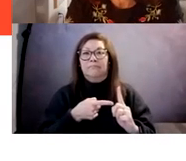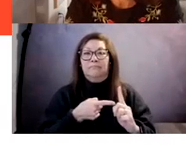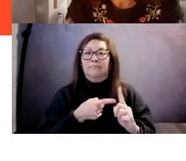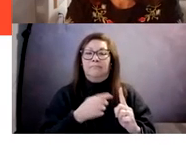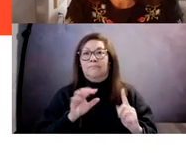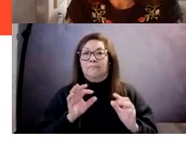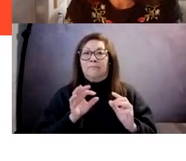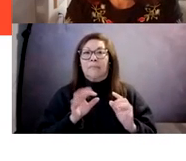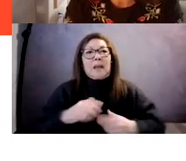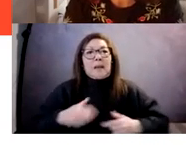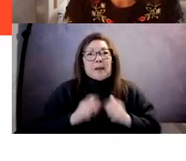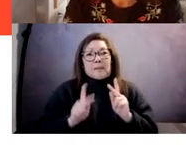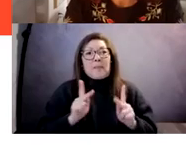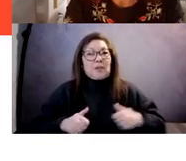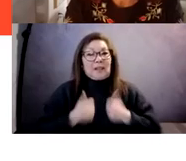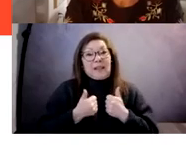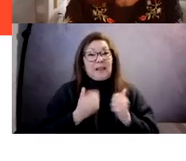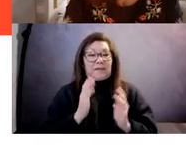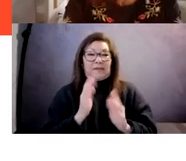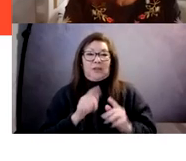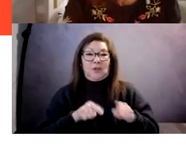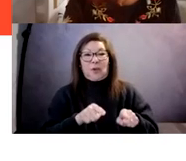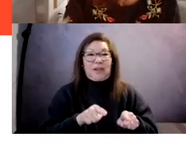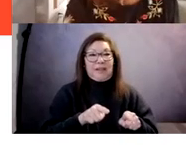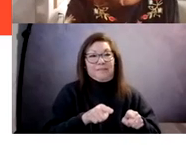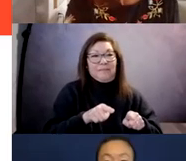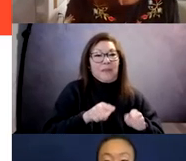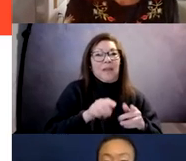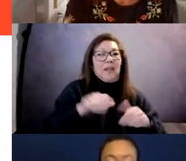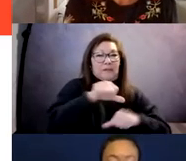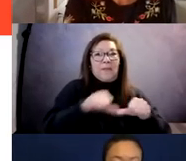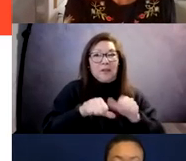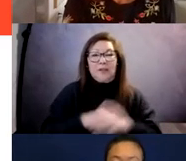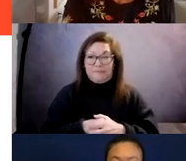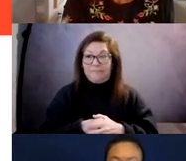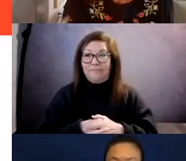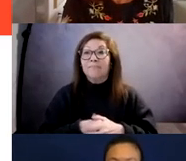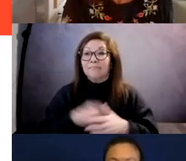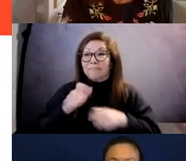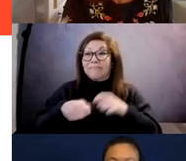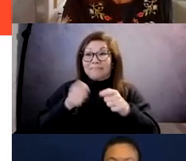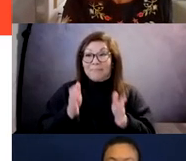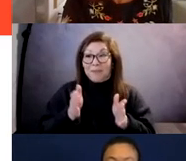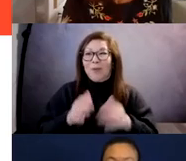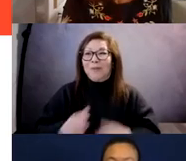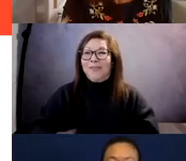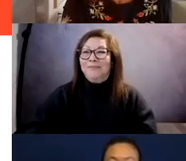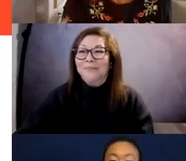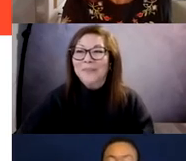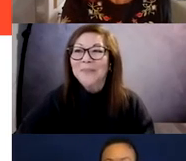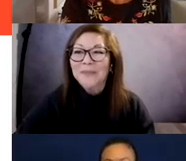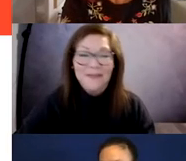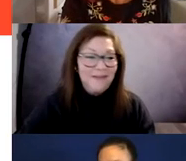New York in one of the 5 boroughs during the fellowship. Okay. All